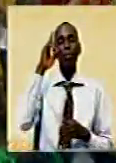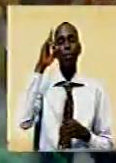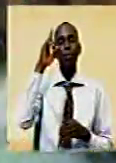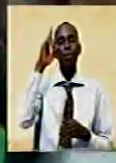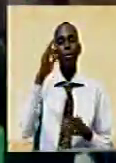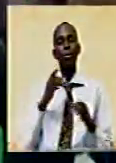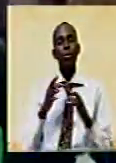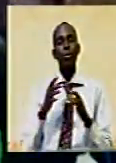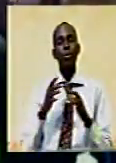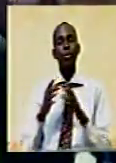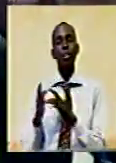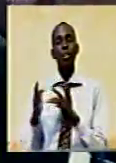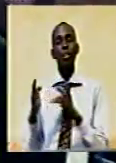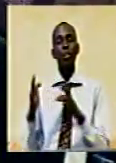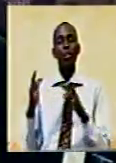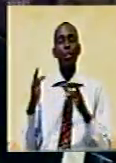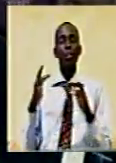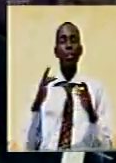Thank you,